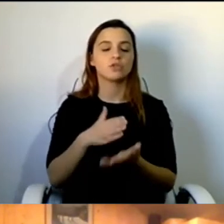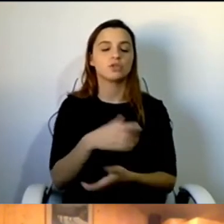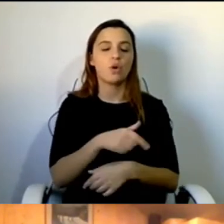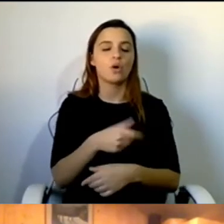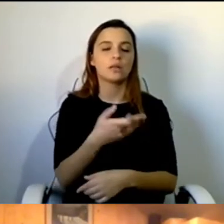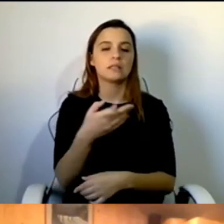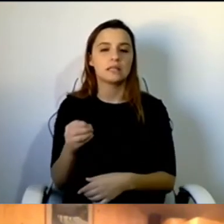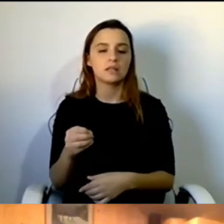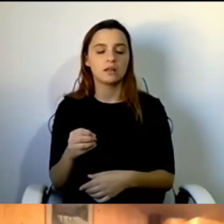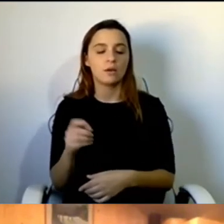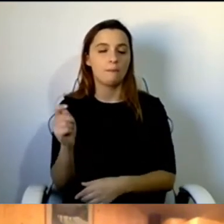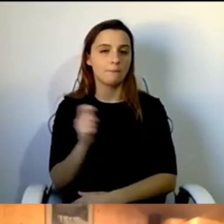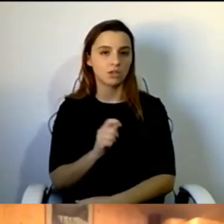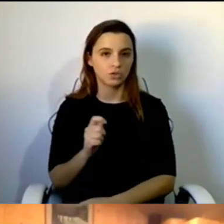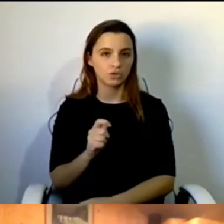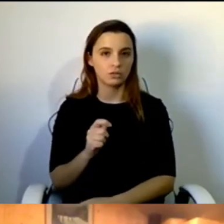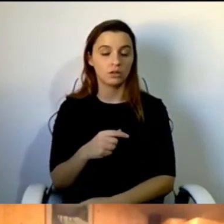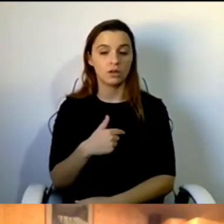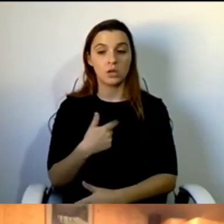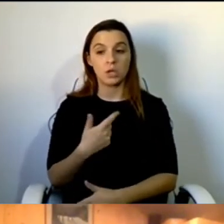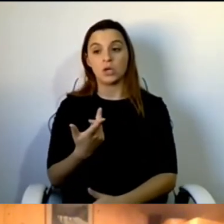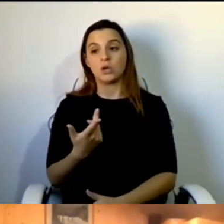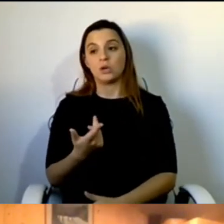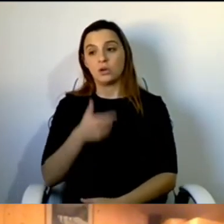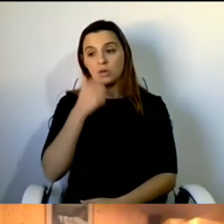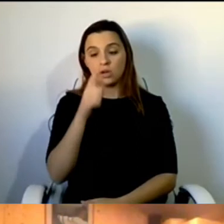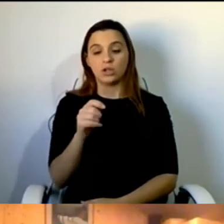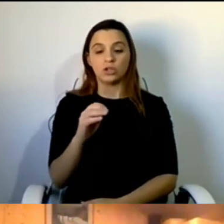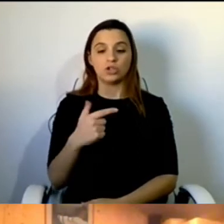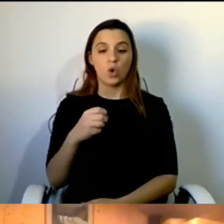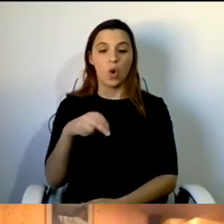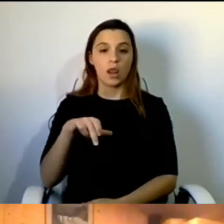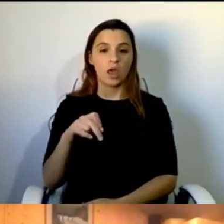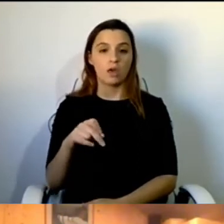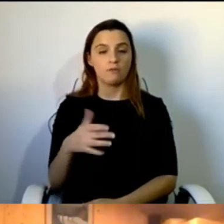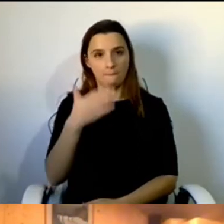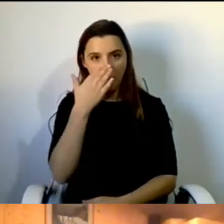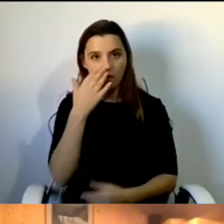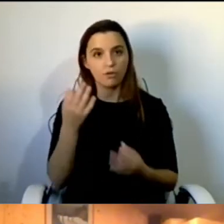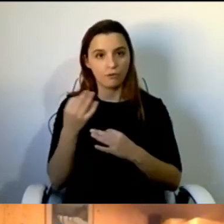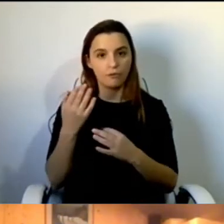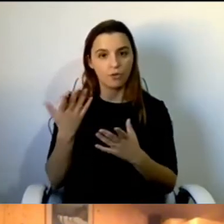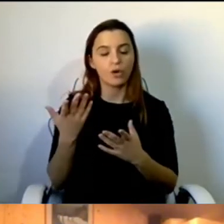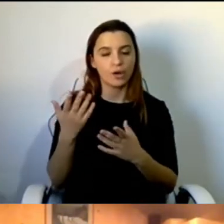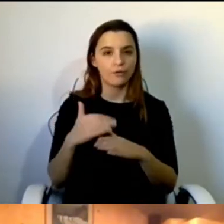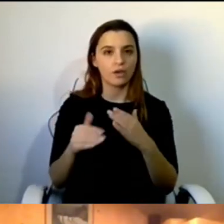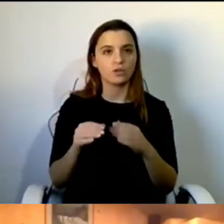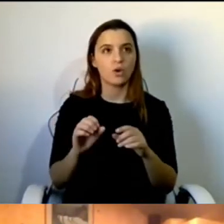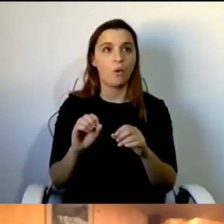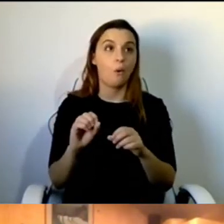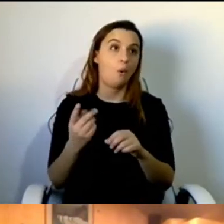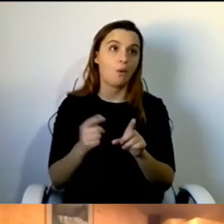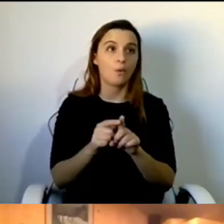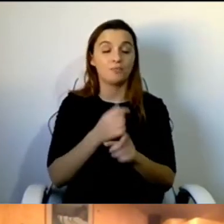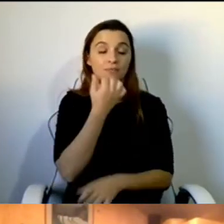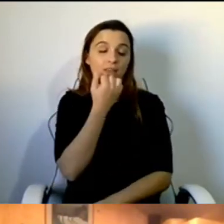that. I wouldn't have been able to find somebody in Sweden to do that. So the times have gotten tough in Sweden as well, which we're seeing